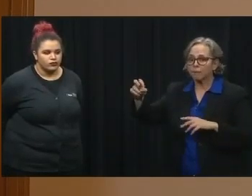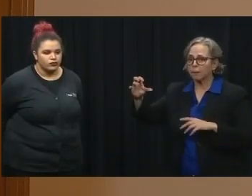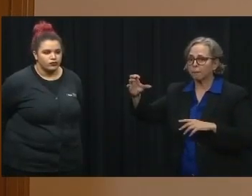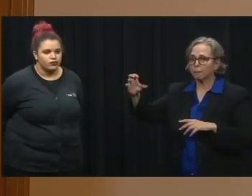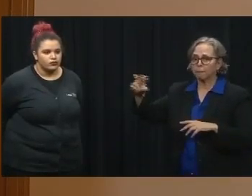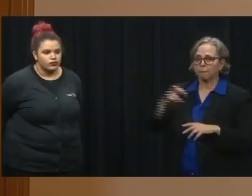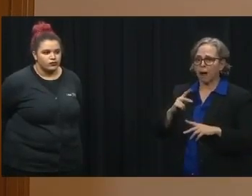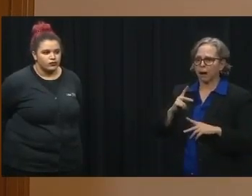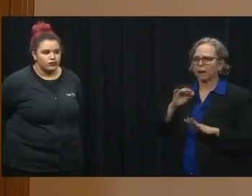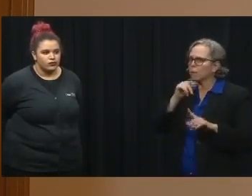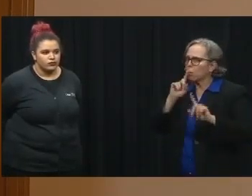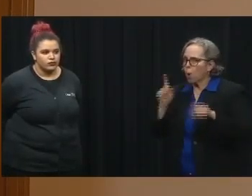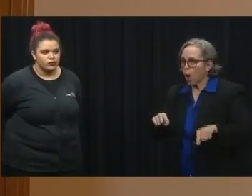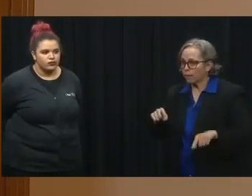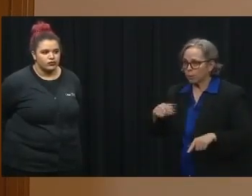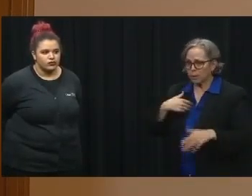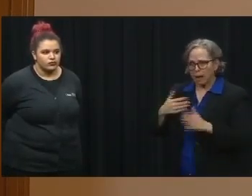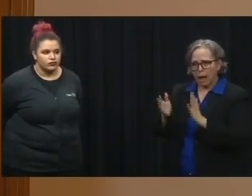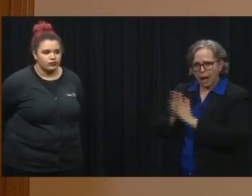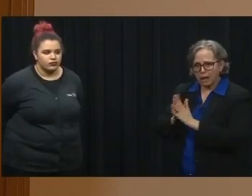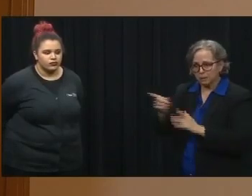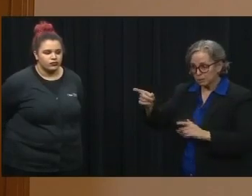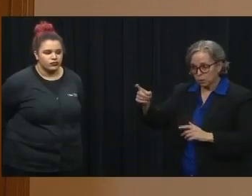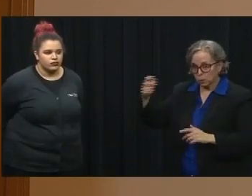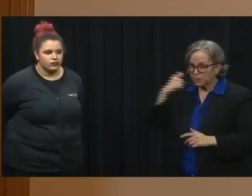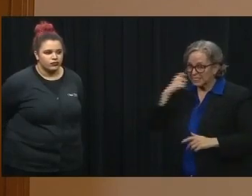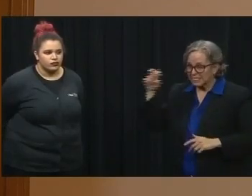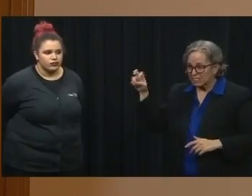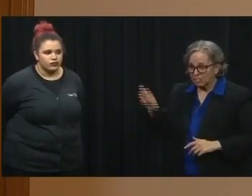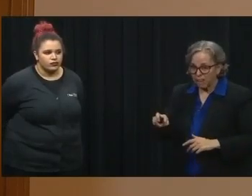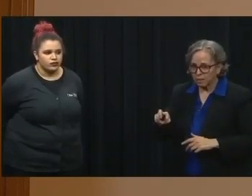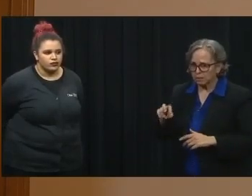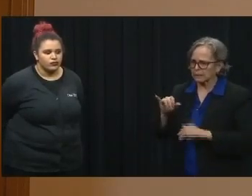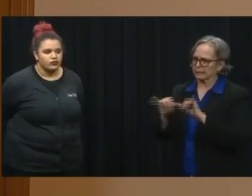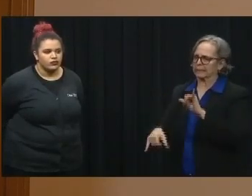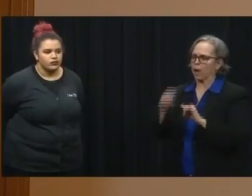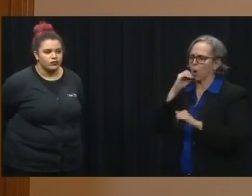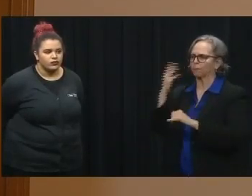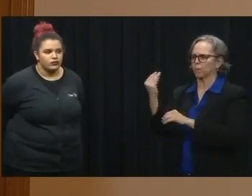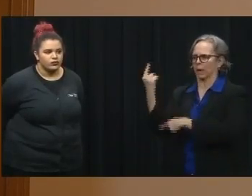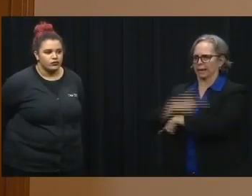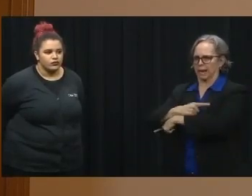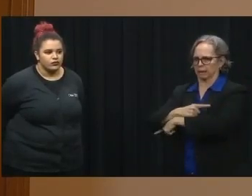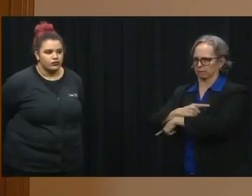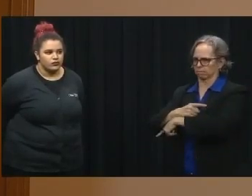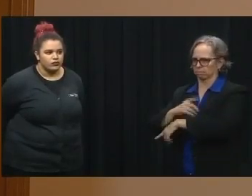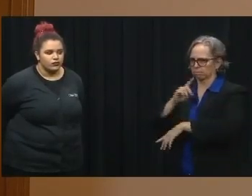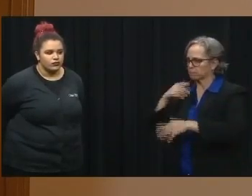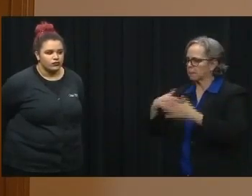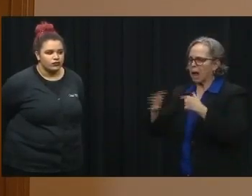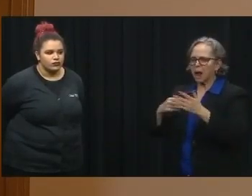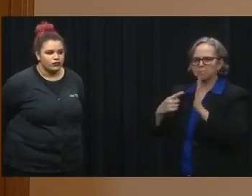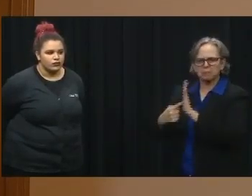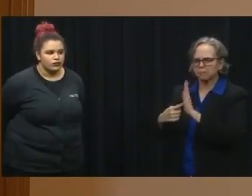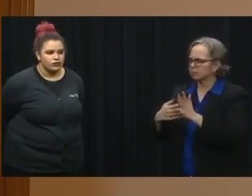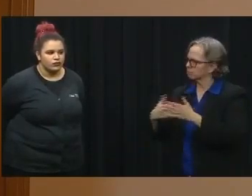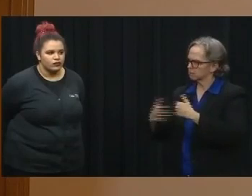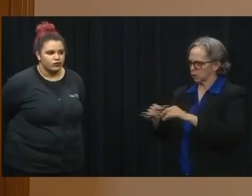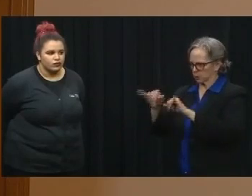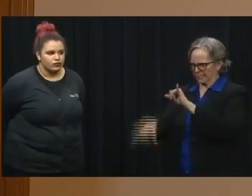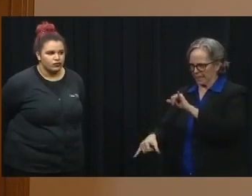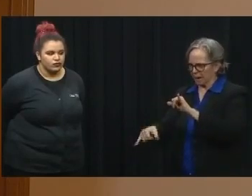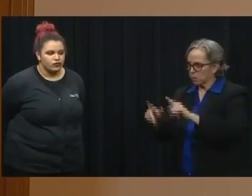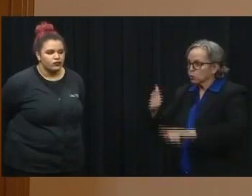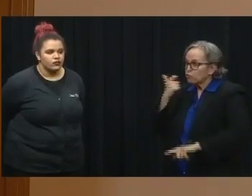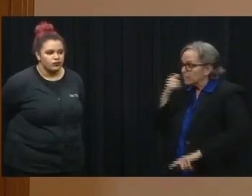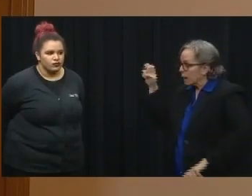to self-quarantine for 14 days, even though they were asymptomatic, when they were returning from some of those high-risk